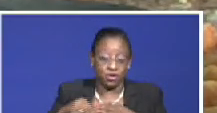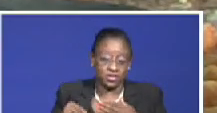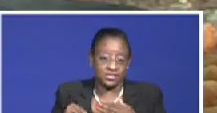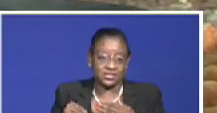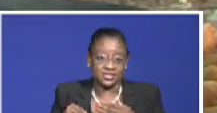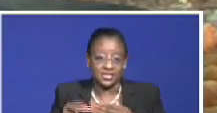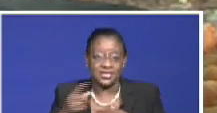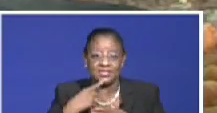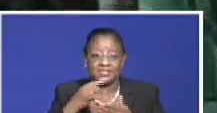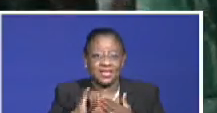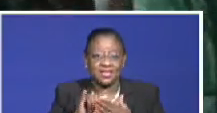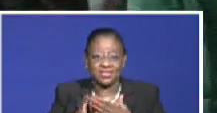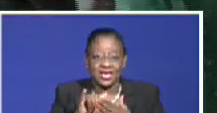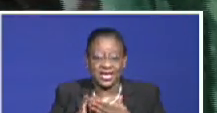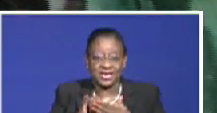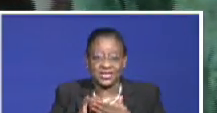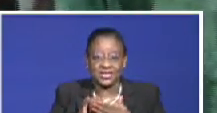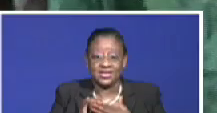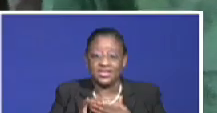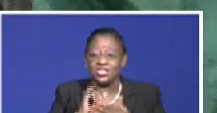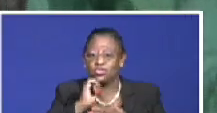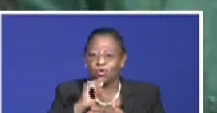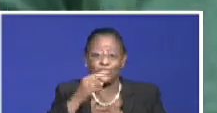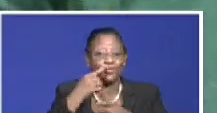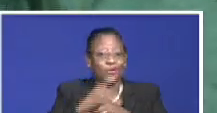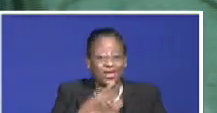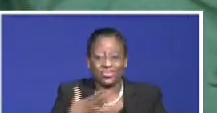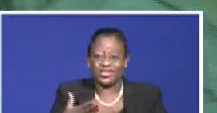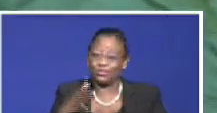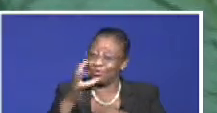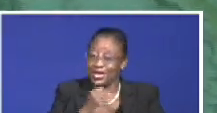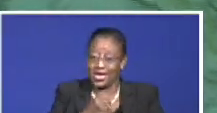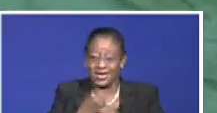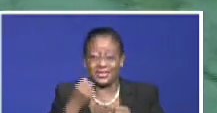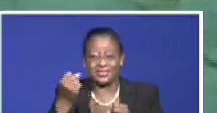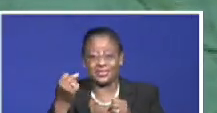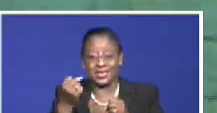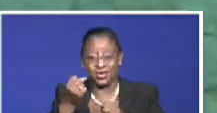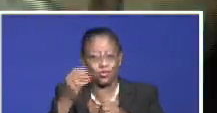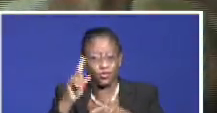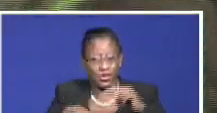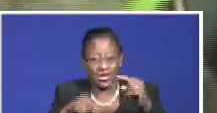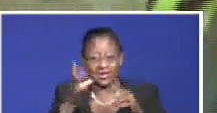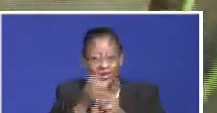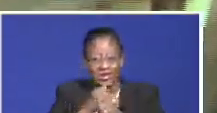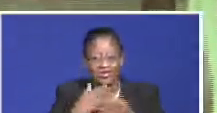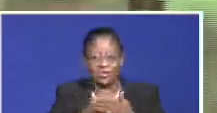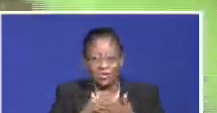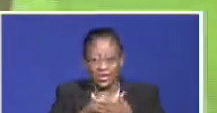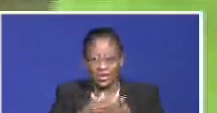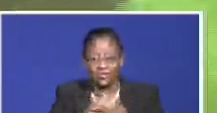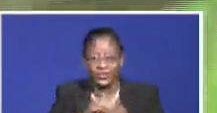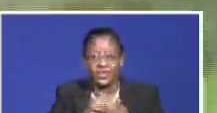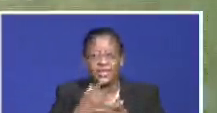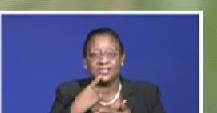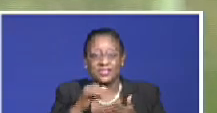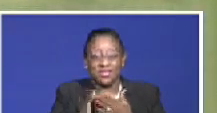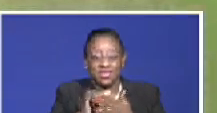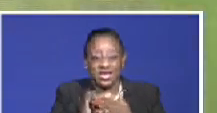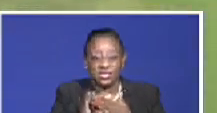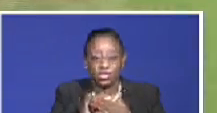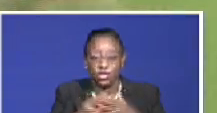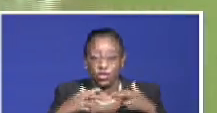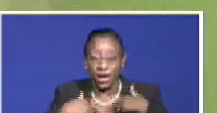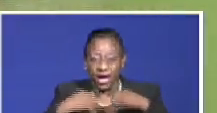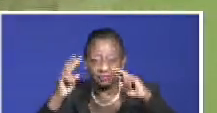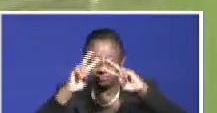many times the sponge is not the grade one that the customers need. But before the sponges are packed and shipped off, Lyndon says they must be examined,